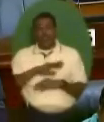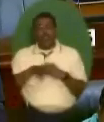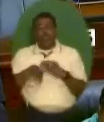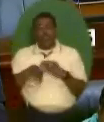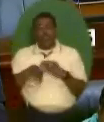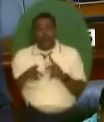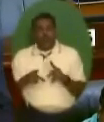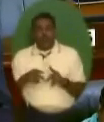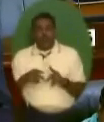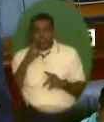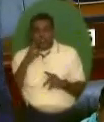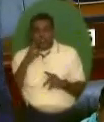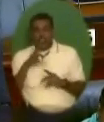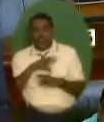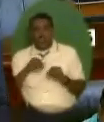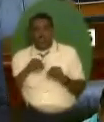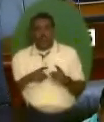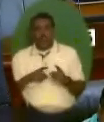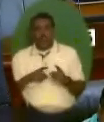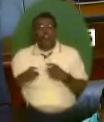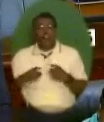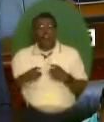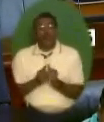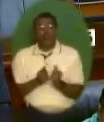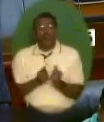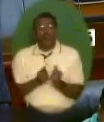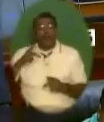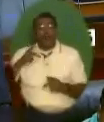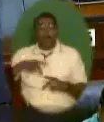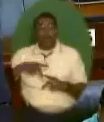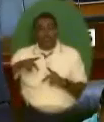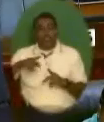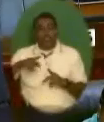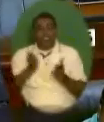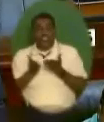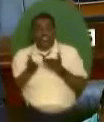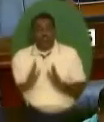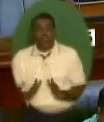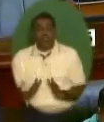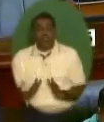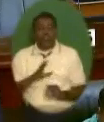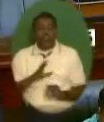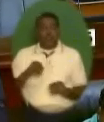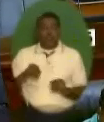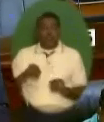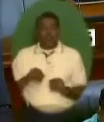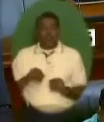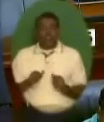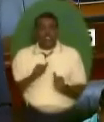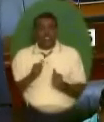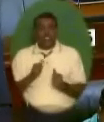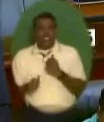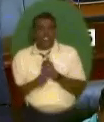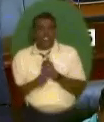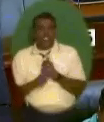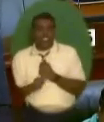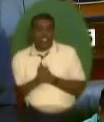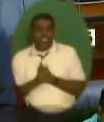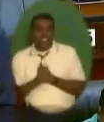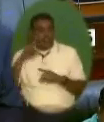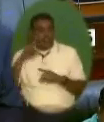processes, directed and controlled by public servants. It is a dangerous development for parliamentarians